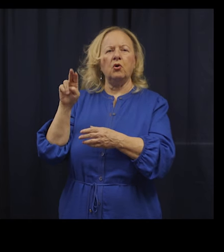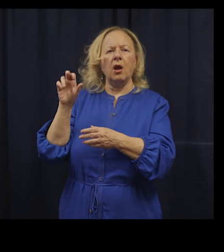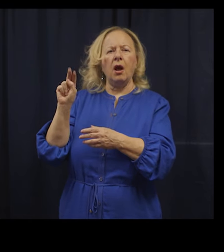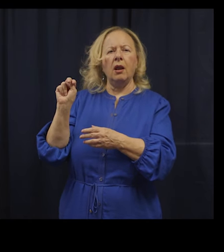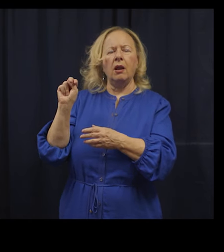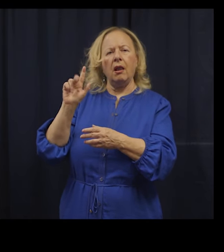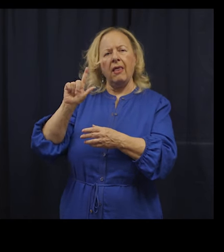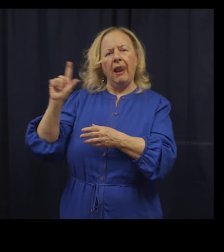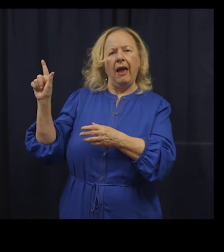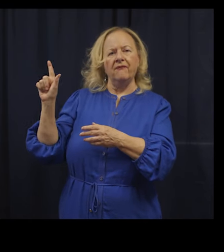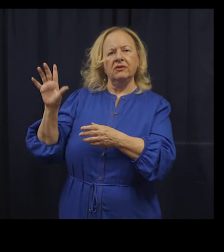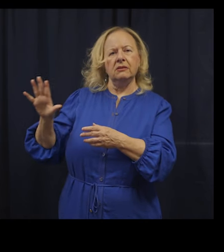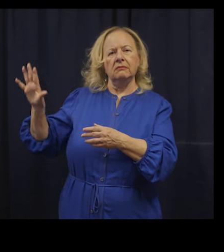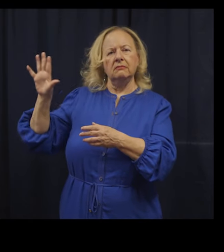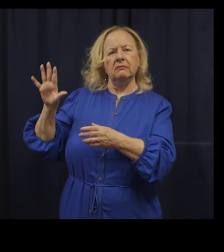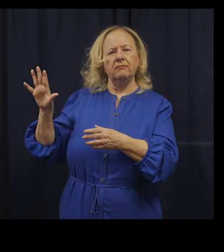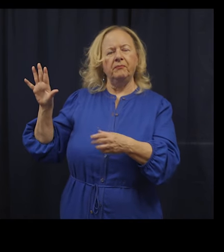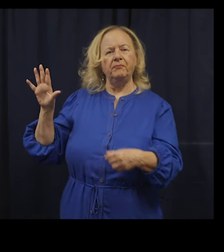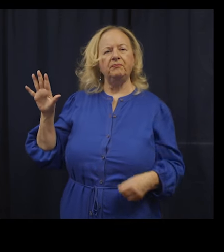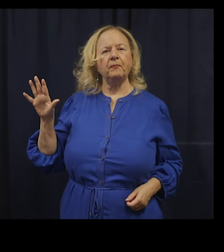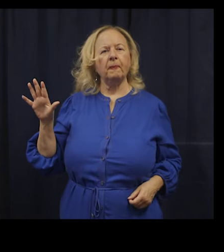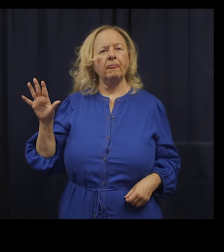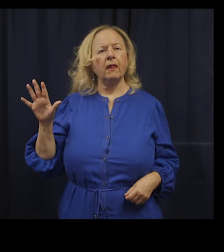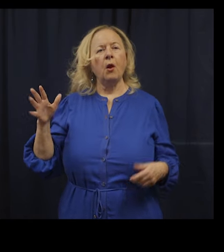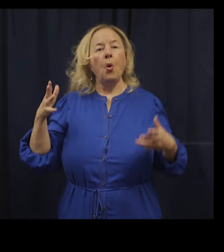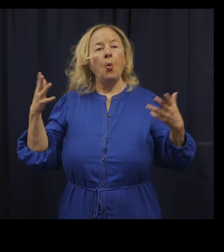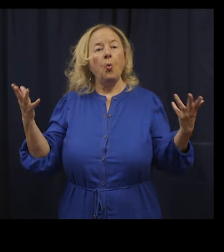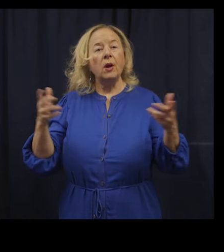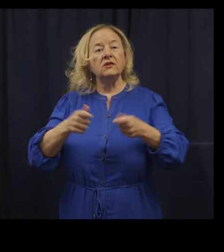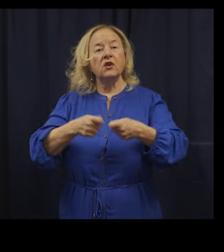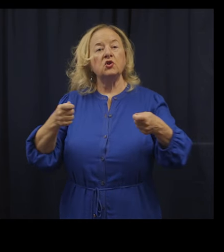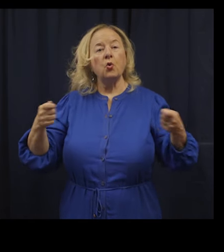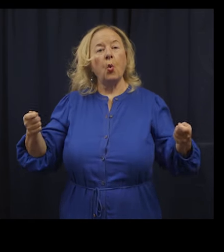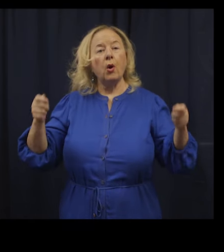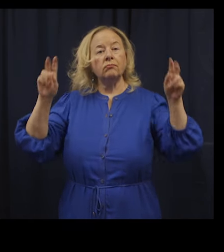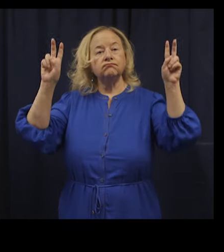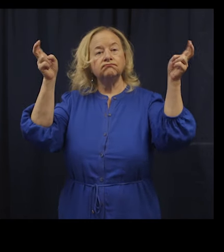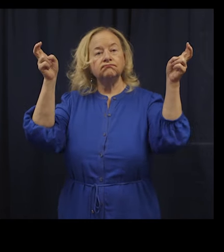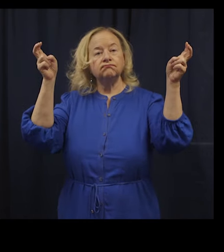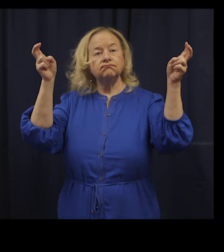the left there. What is our Torah portion today?